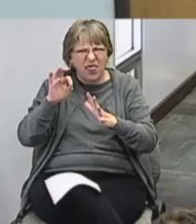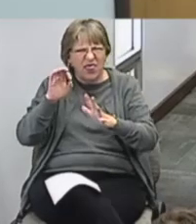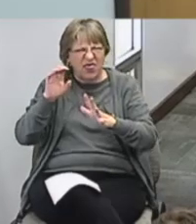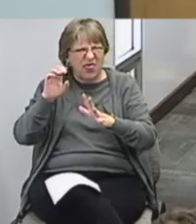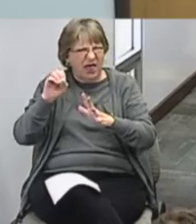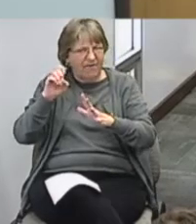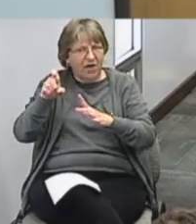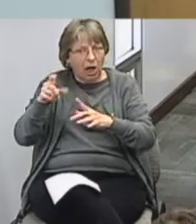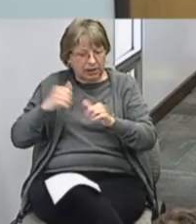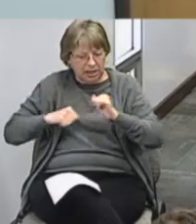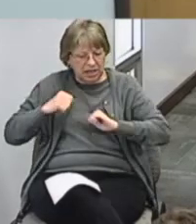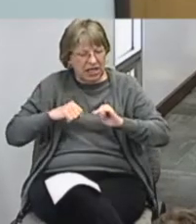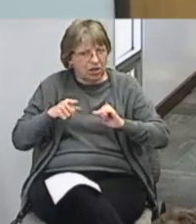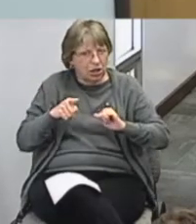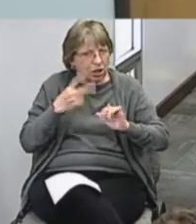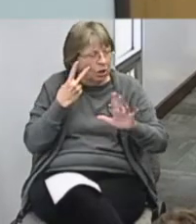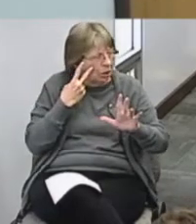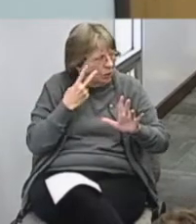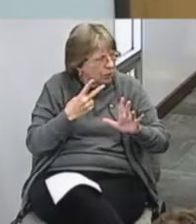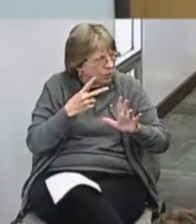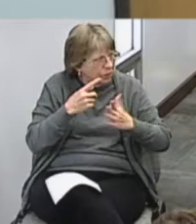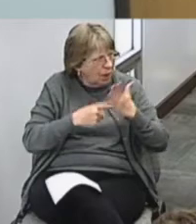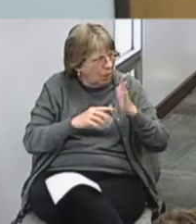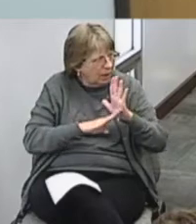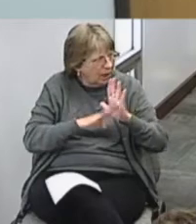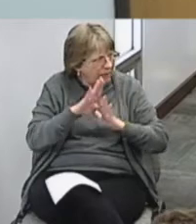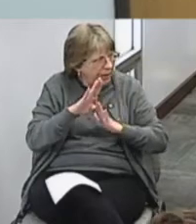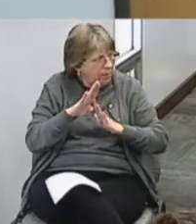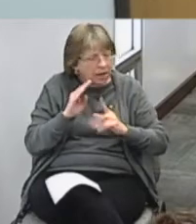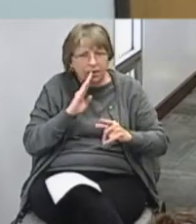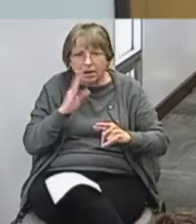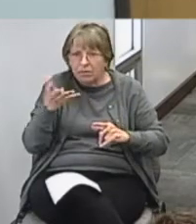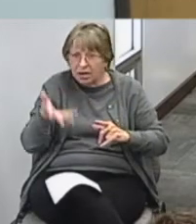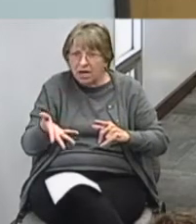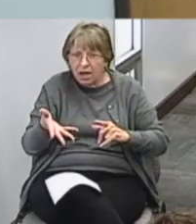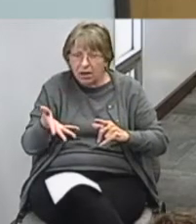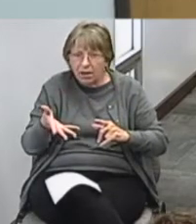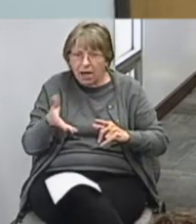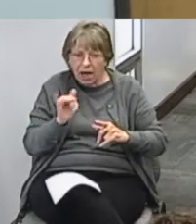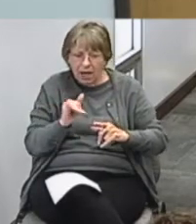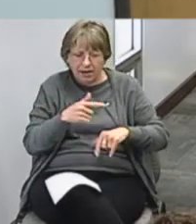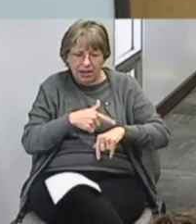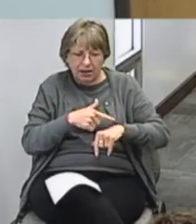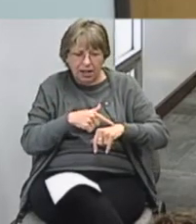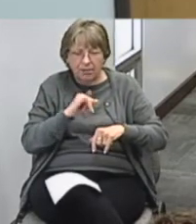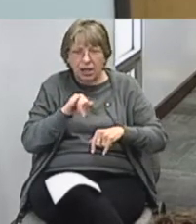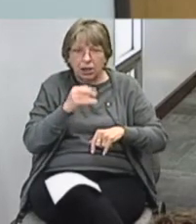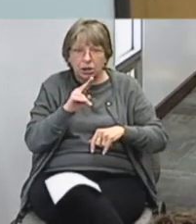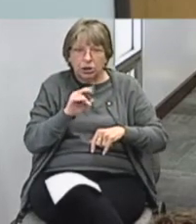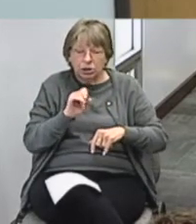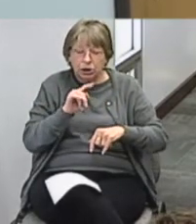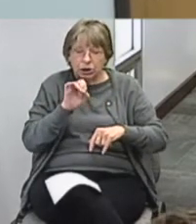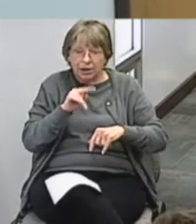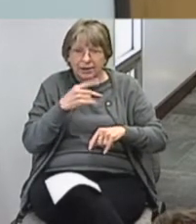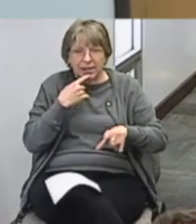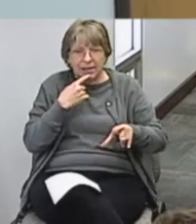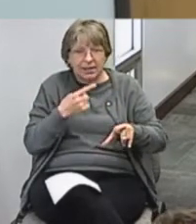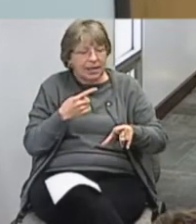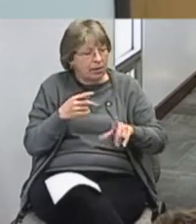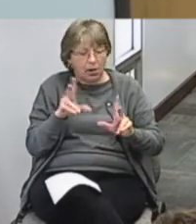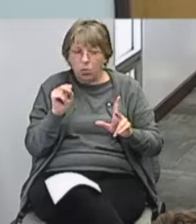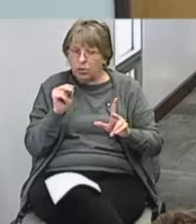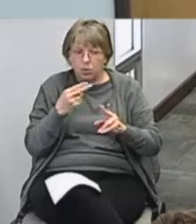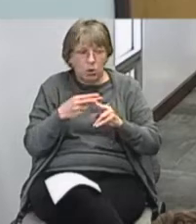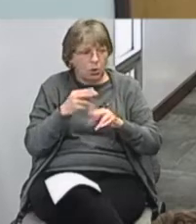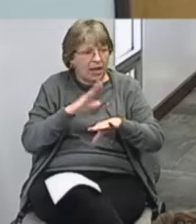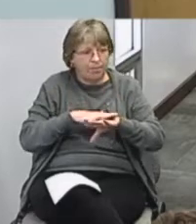ago. So you saw what the development is going to be there. And at that time, Justin had mentioned that there wasn't a name for that project